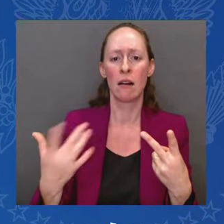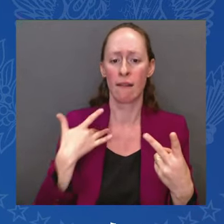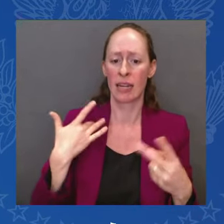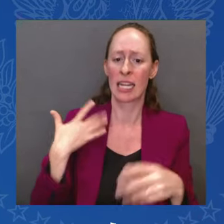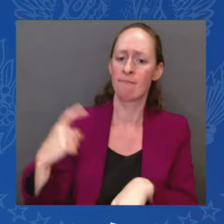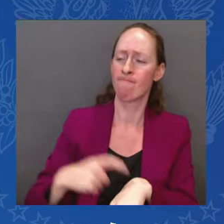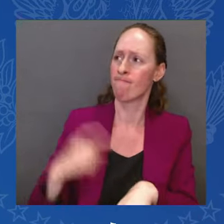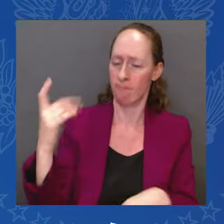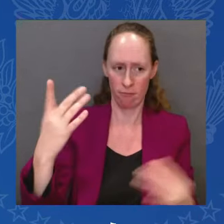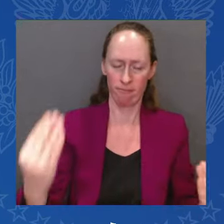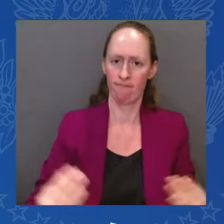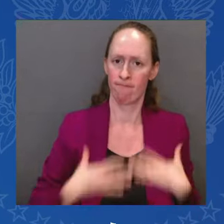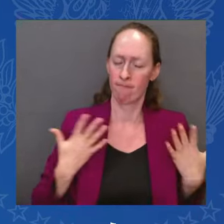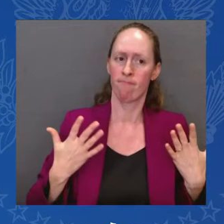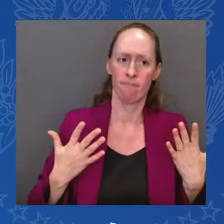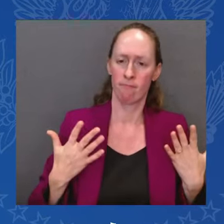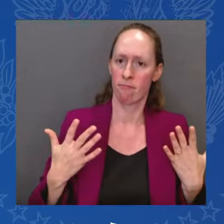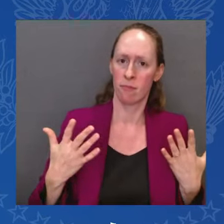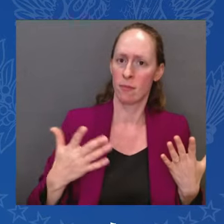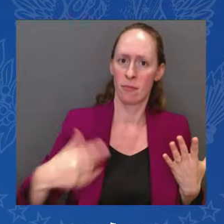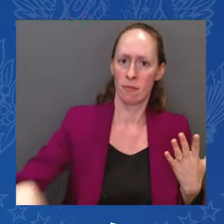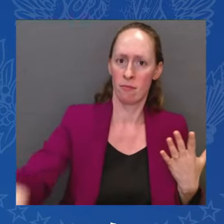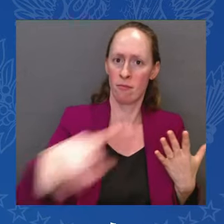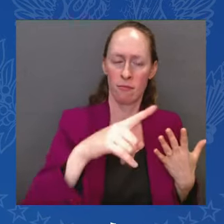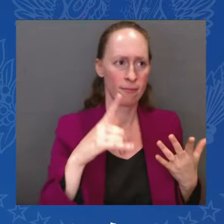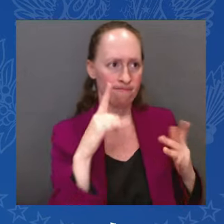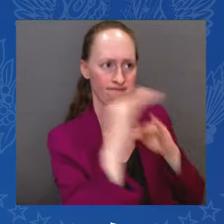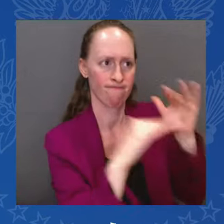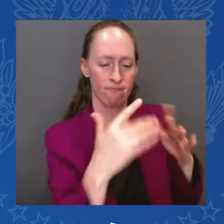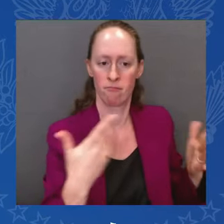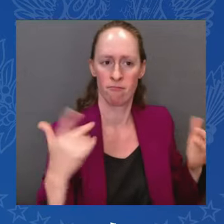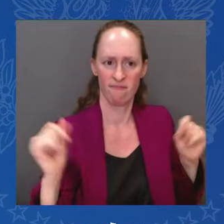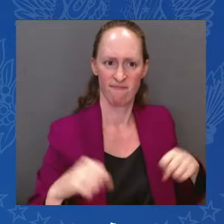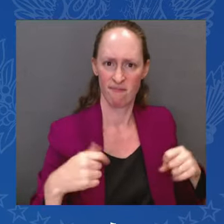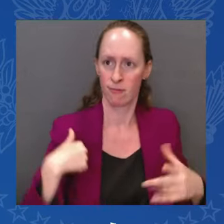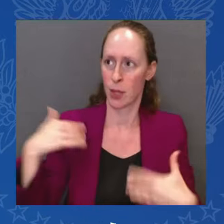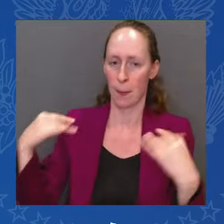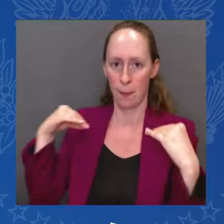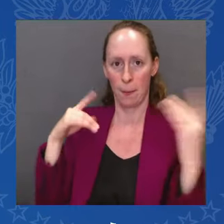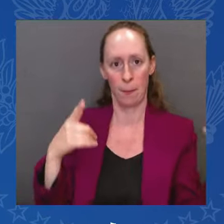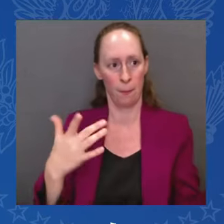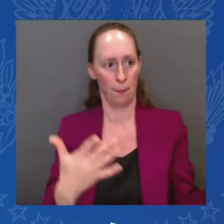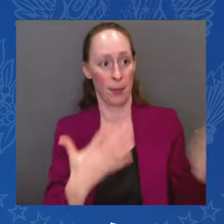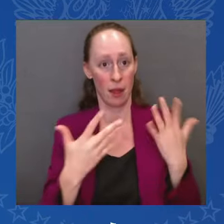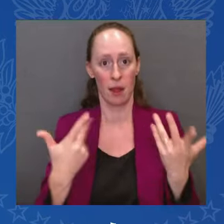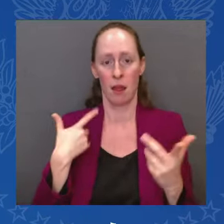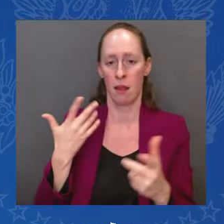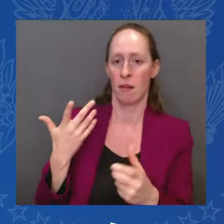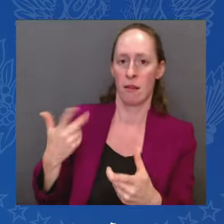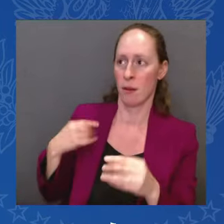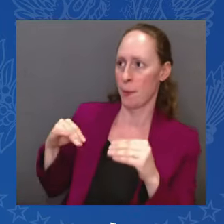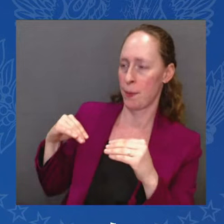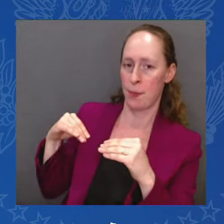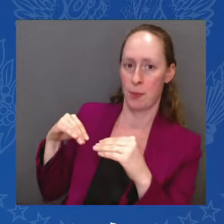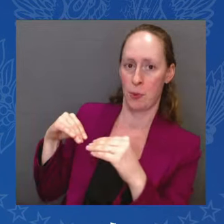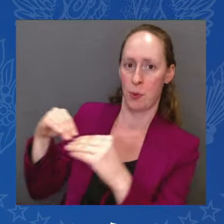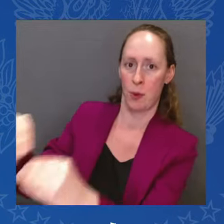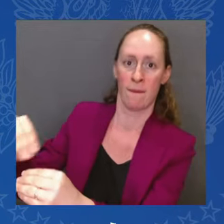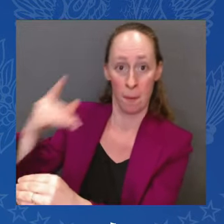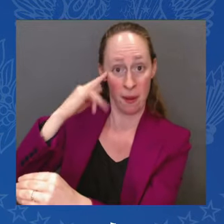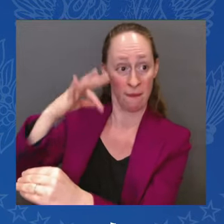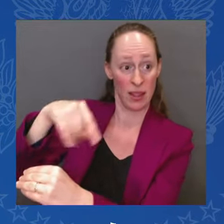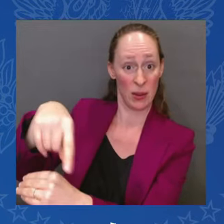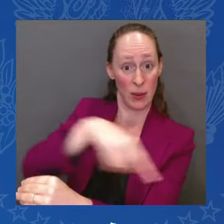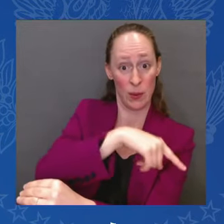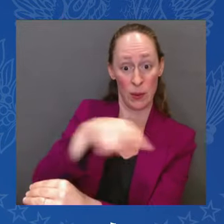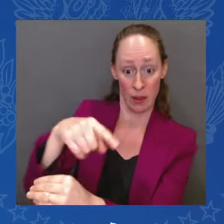work. And being propelled by what you are doing, we are expanding our work. With this new office, we